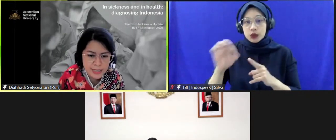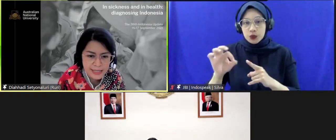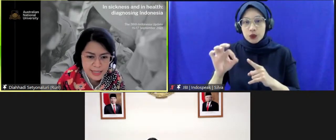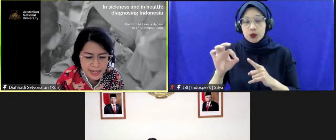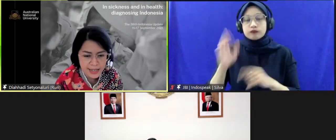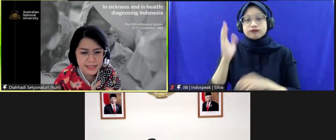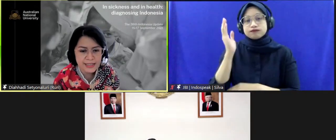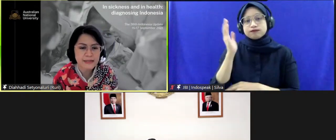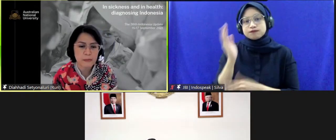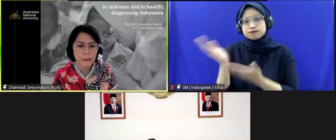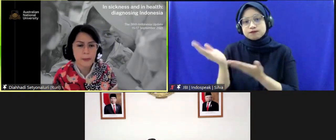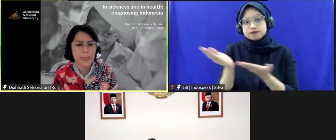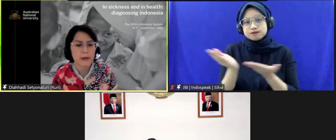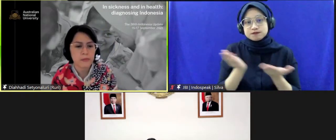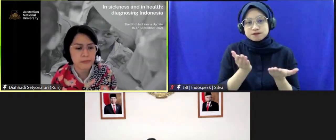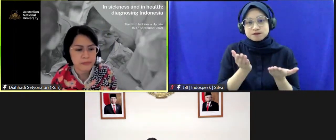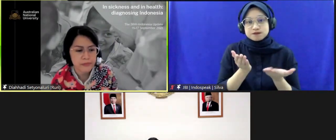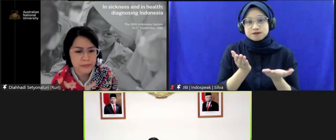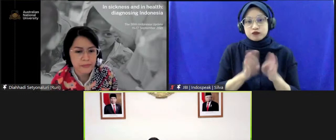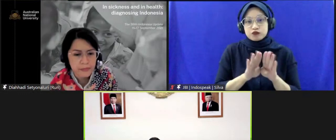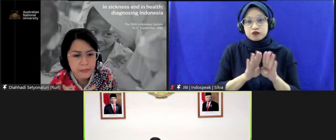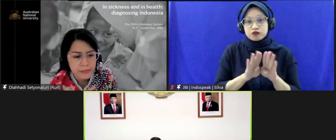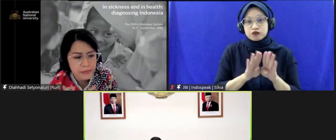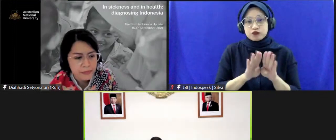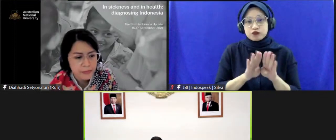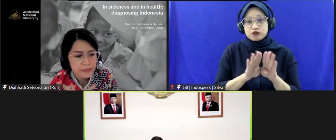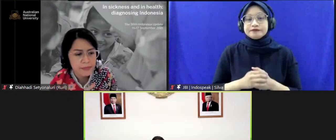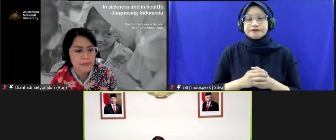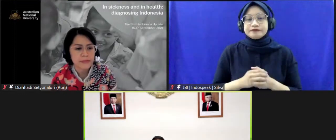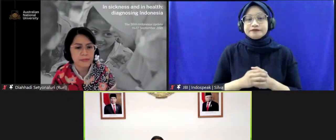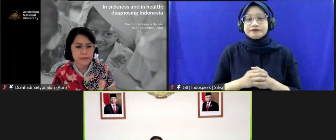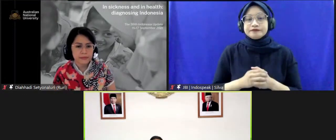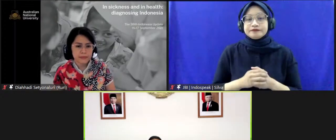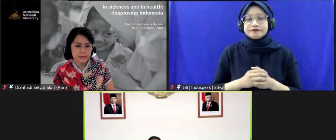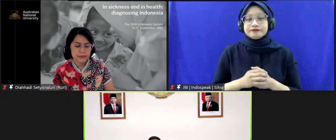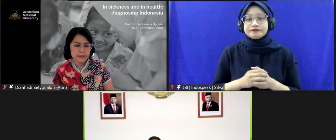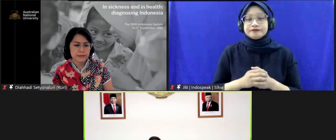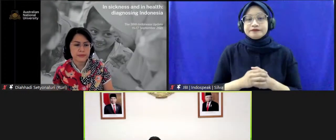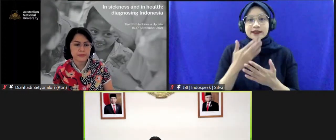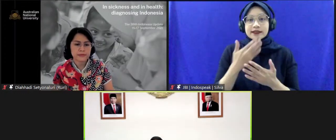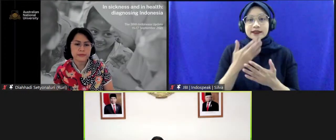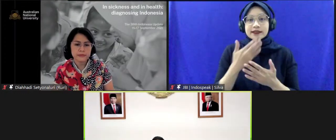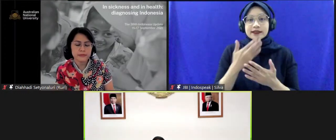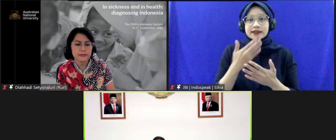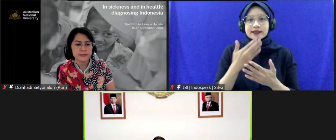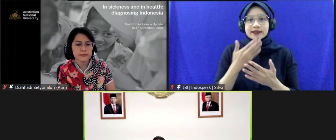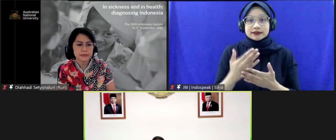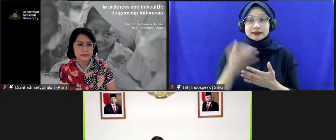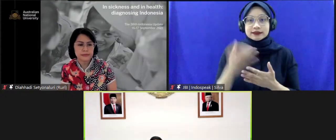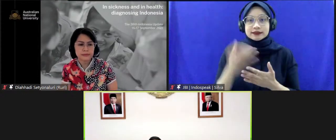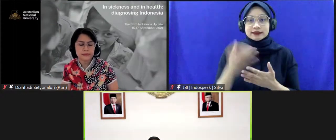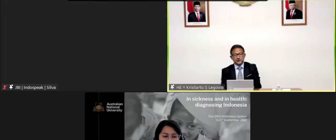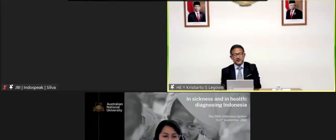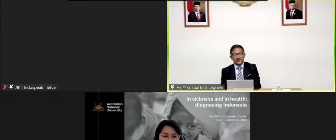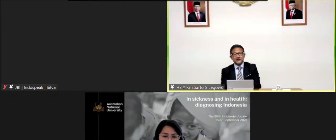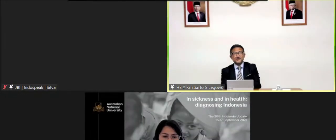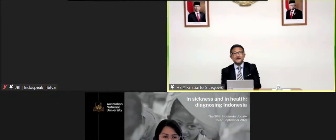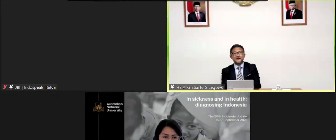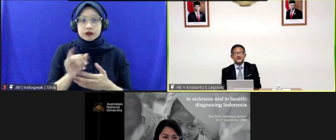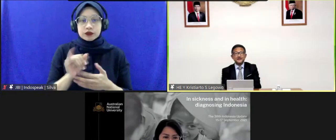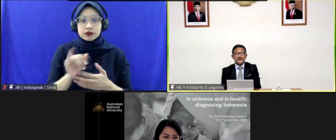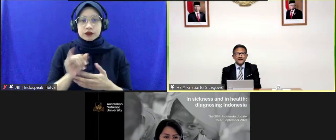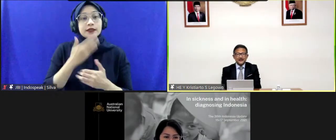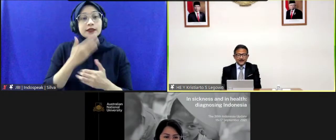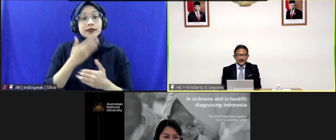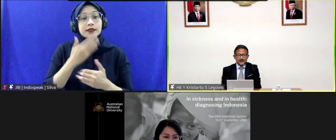yours, Pak. Silahkan. Terima kasih, Bu Ruri. Thank you so much once again for the kind